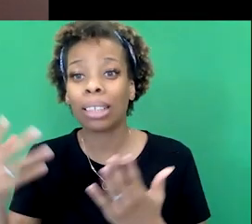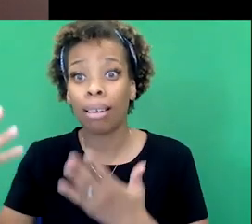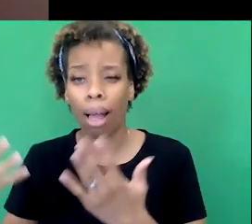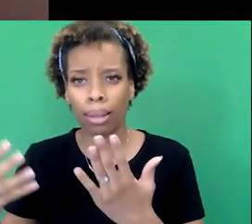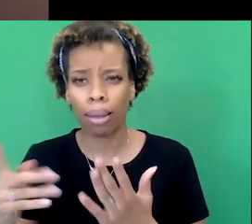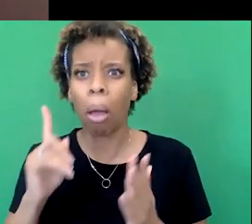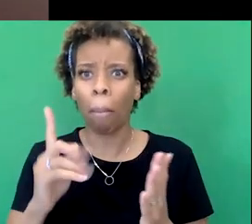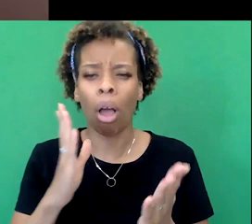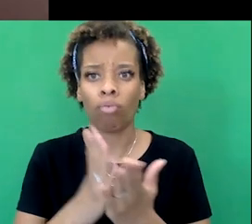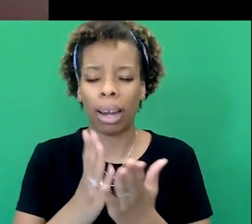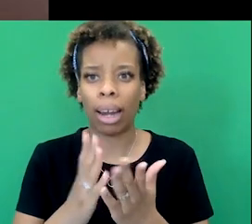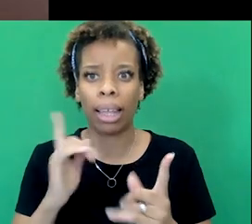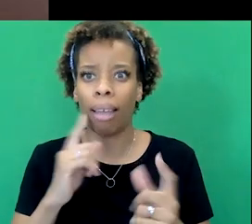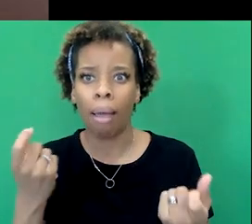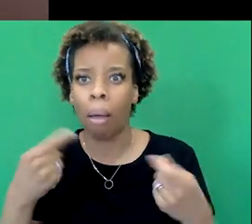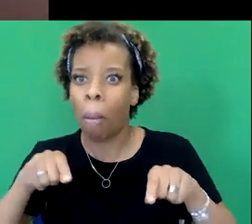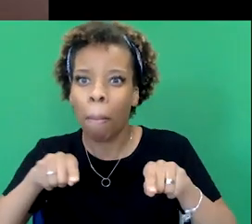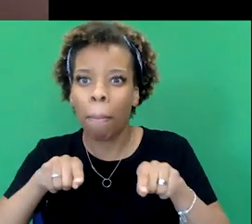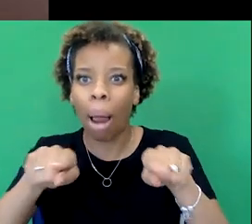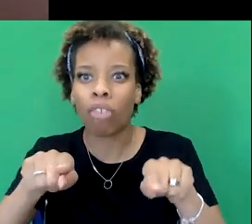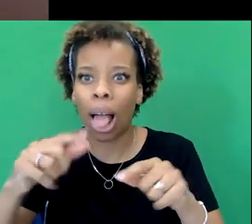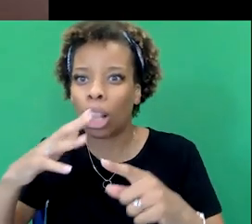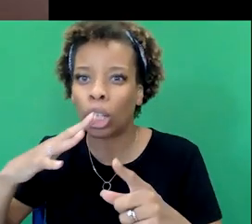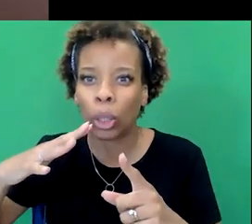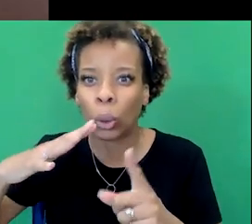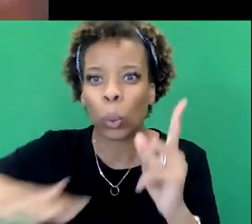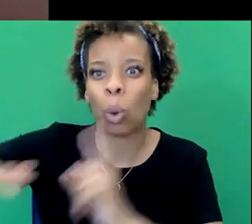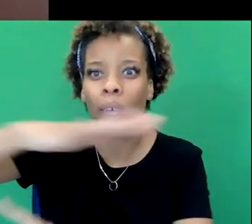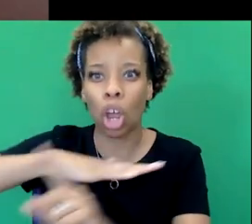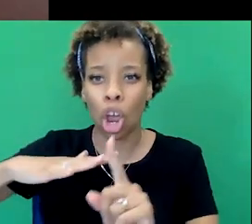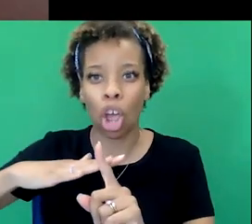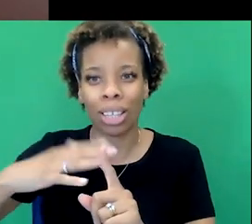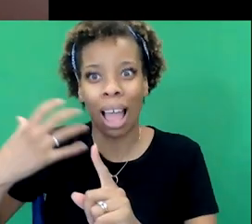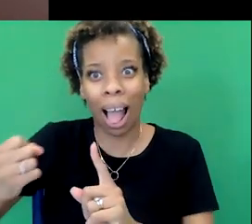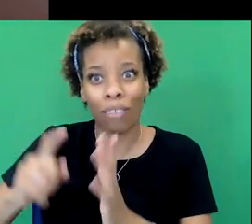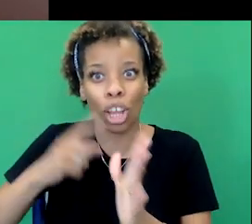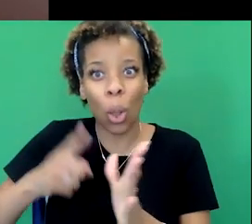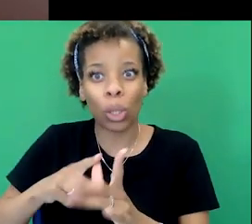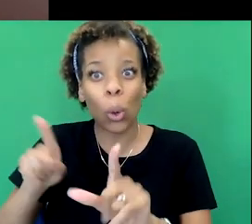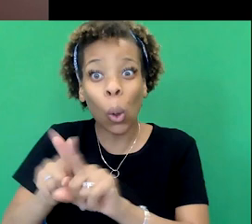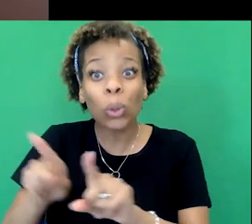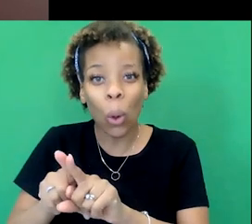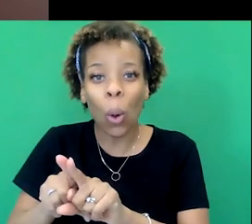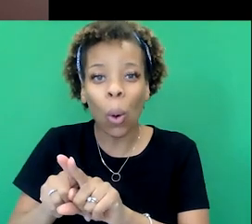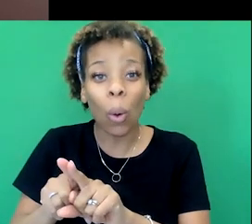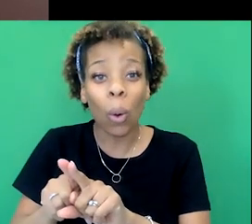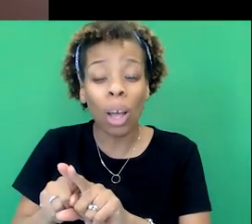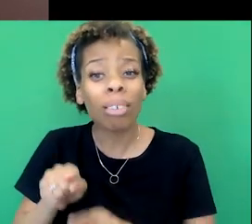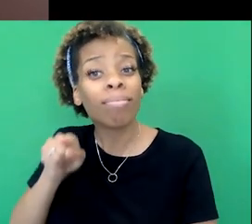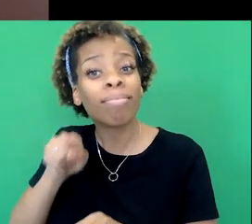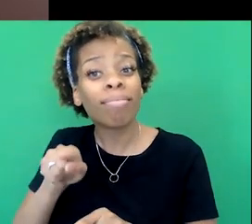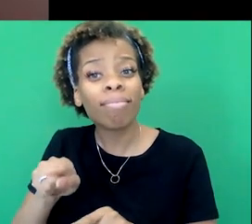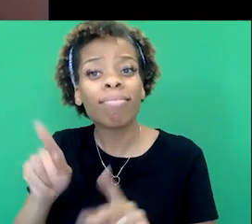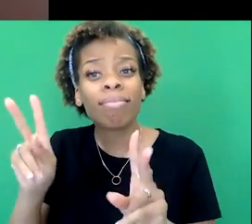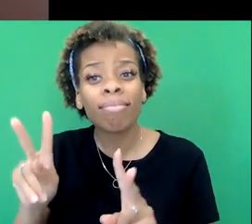like Jane Austen on steroids or a parallel universe where Jane Austen sort of exists. I suppose it comes in